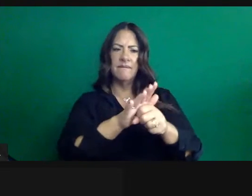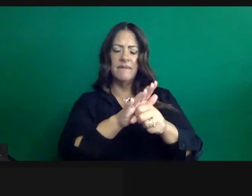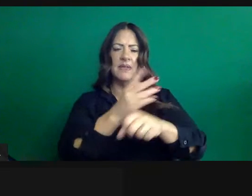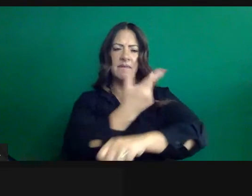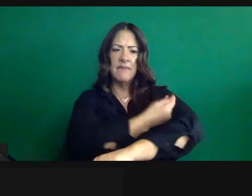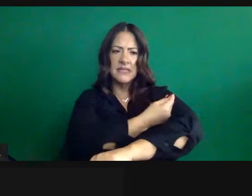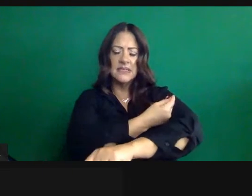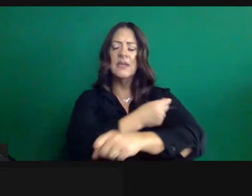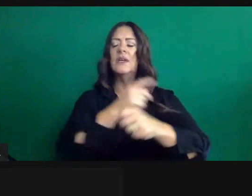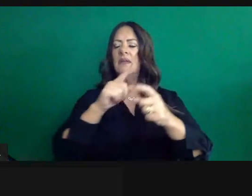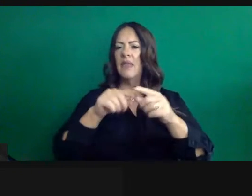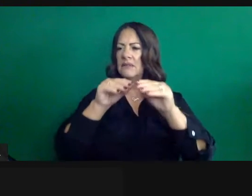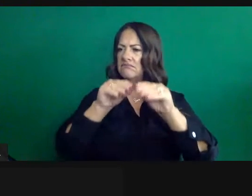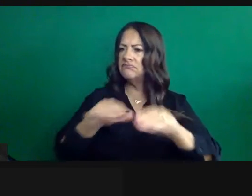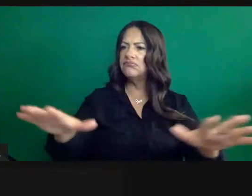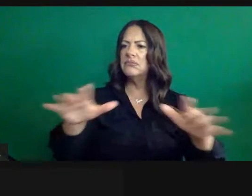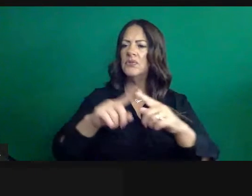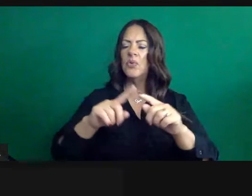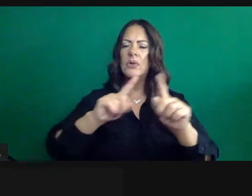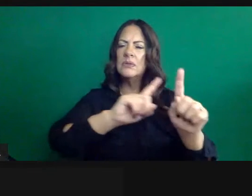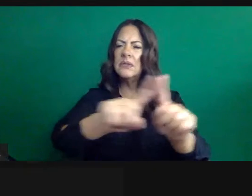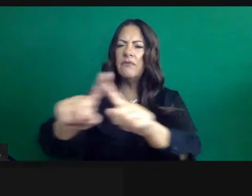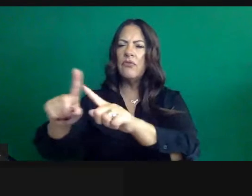very traditional, tried and true